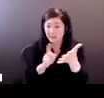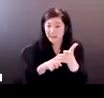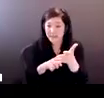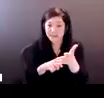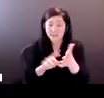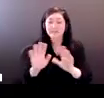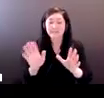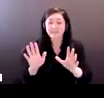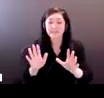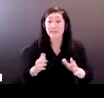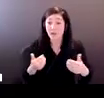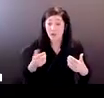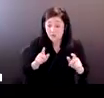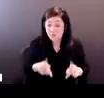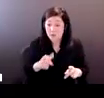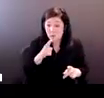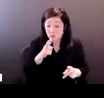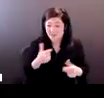intimate partner or family?